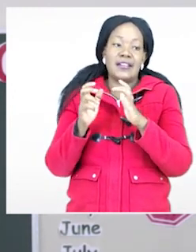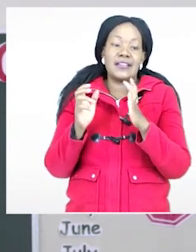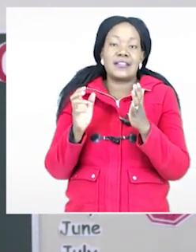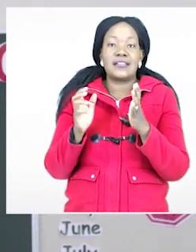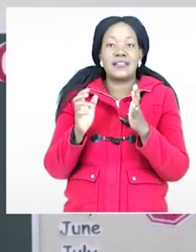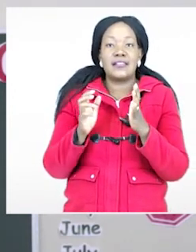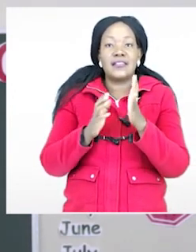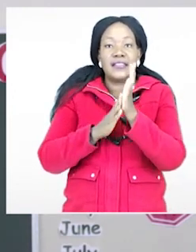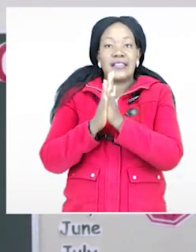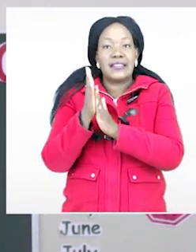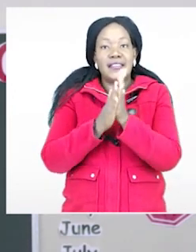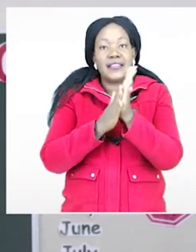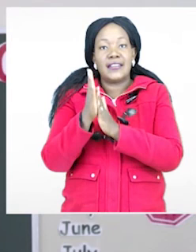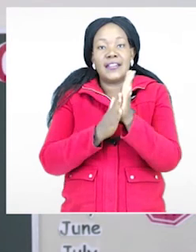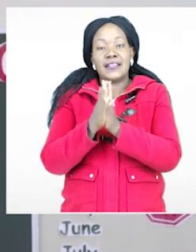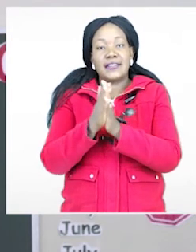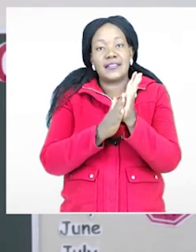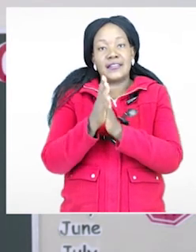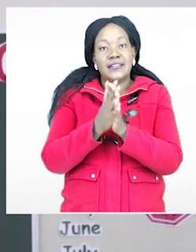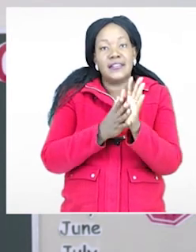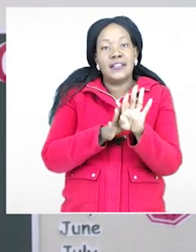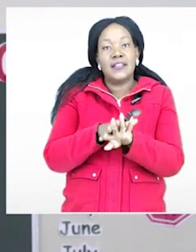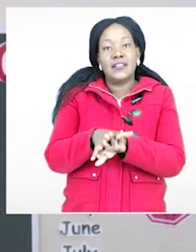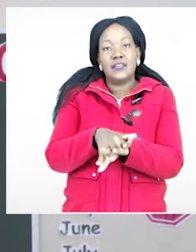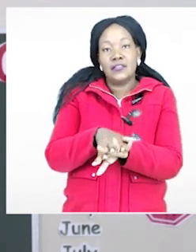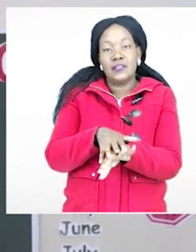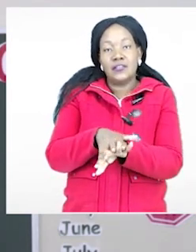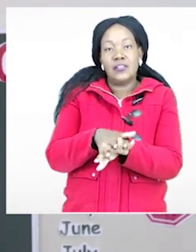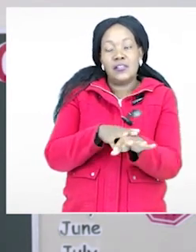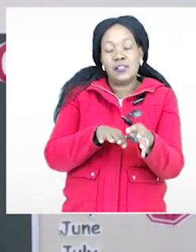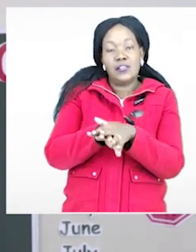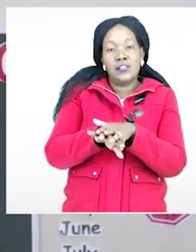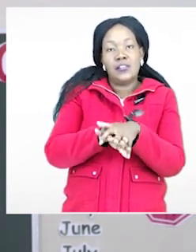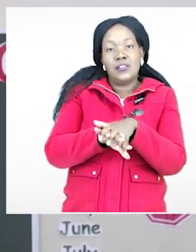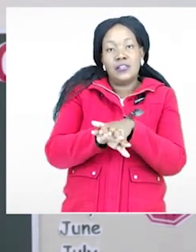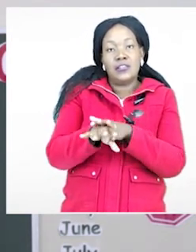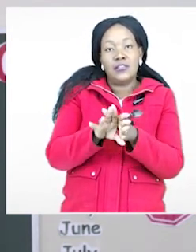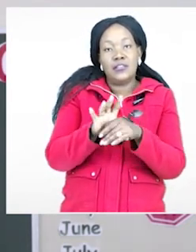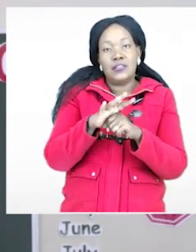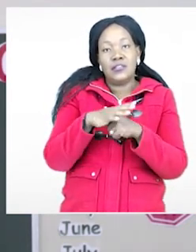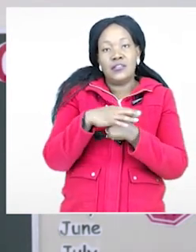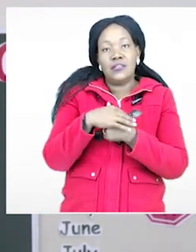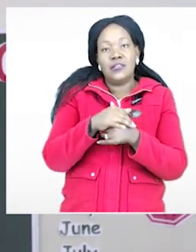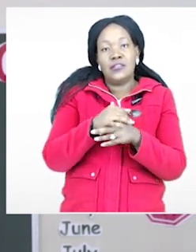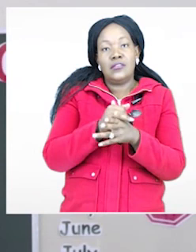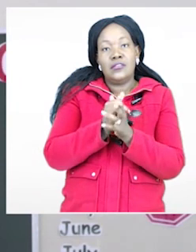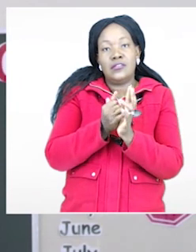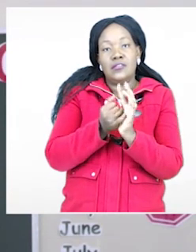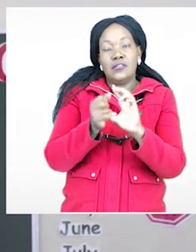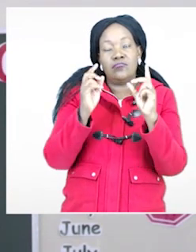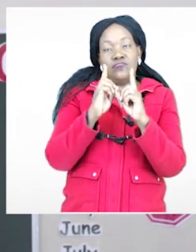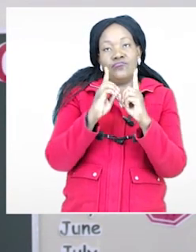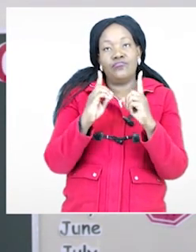We wrap the sanitiser on our hands. And all over our hands and between our fingers. And let's